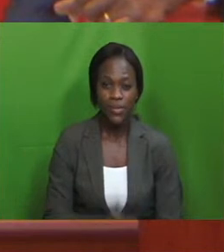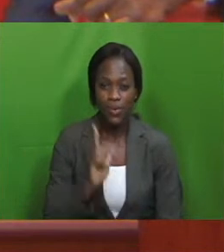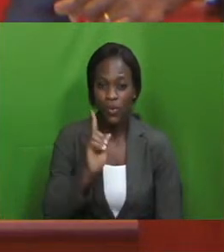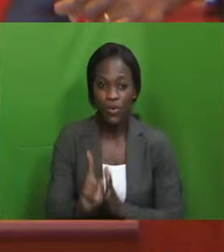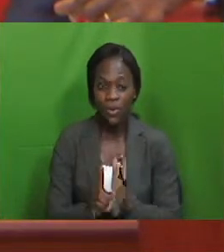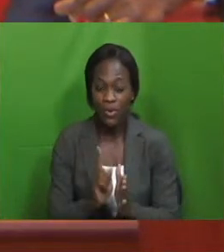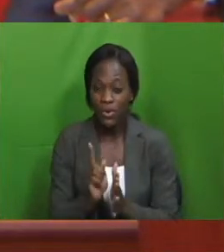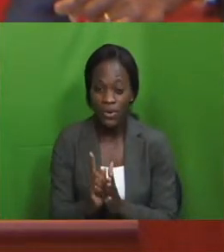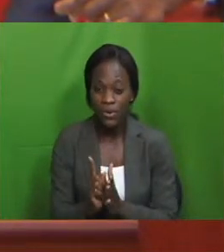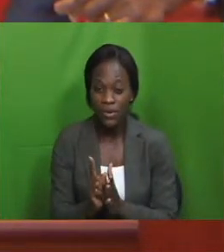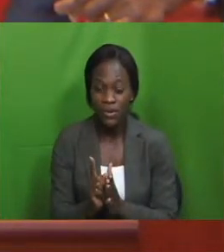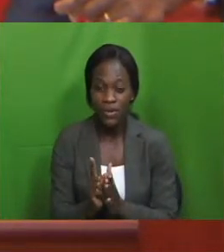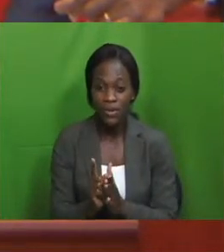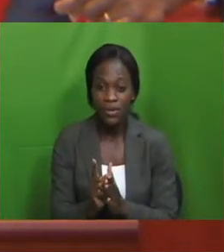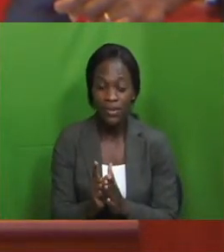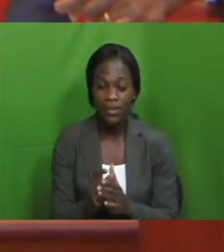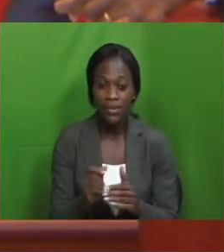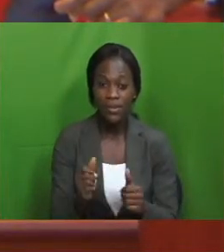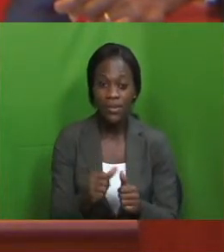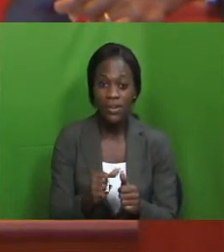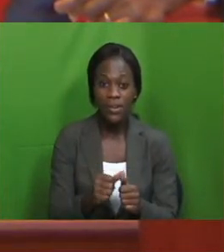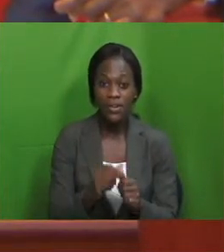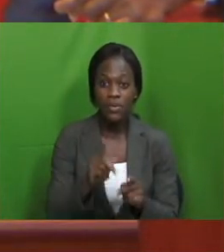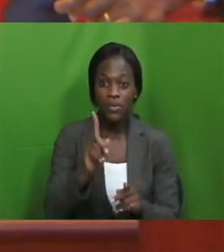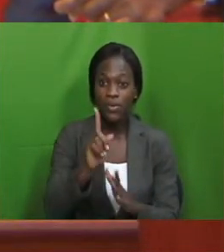Each leader will take 1 hour.